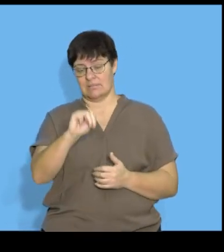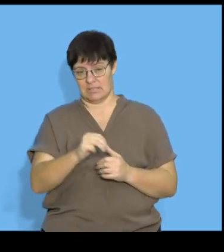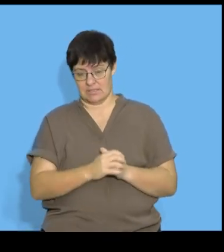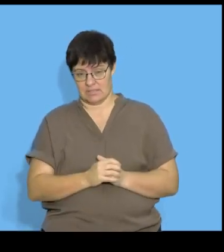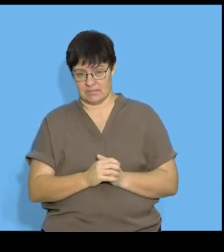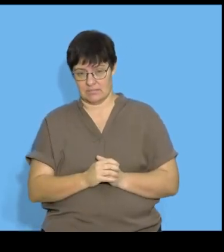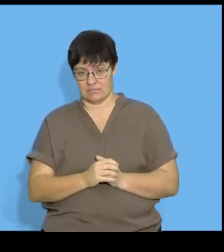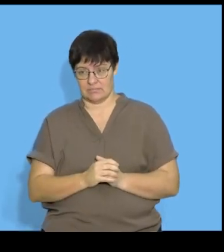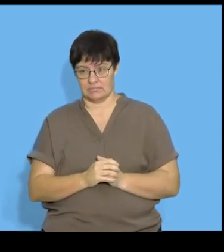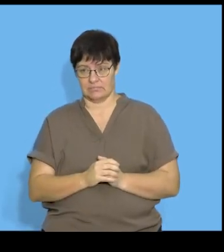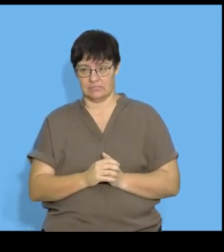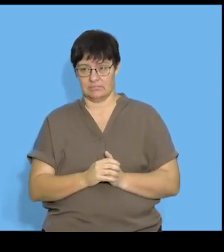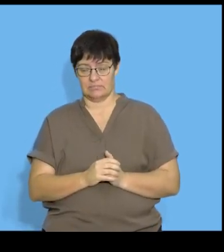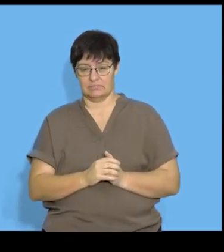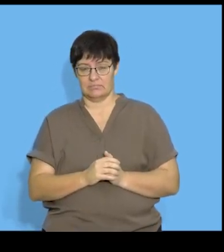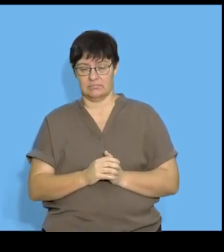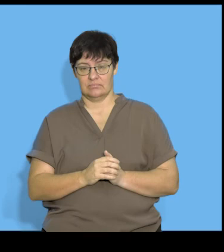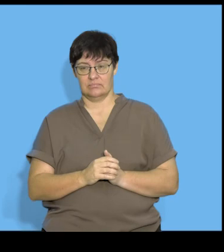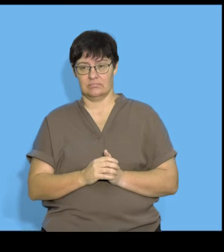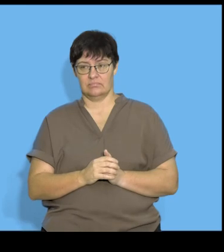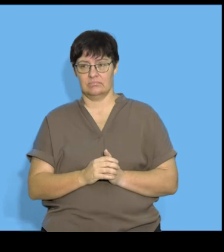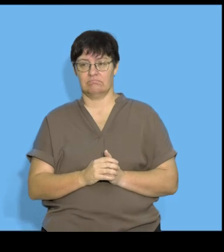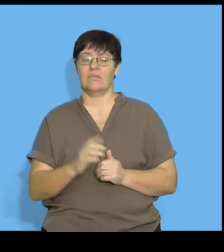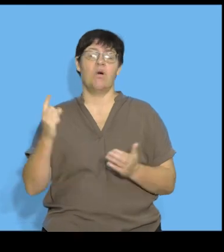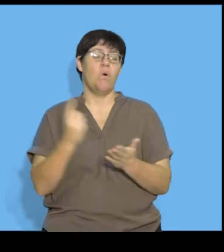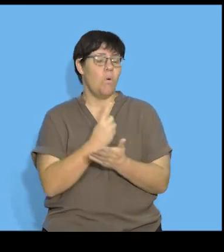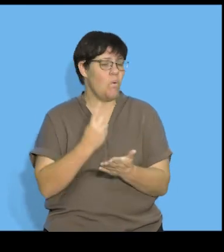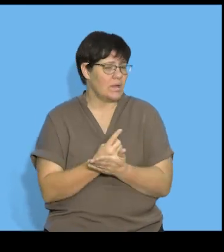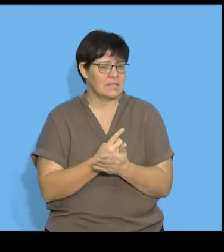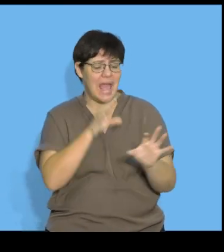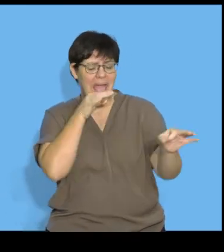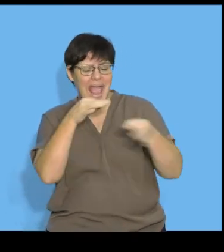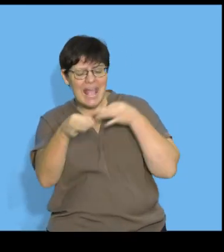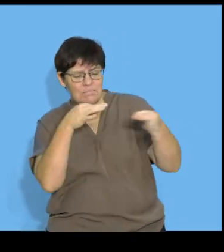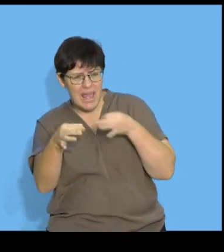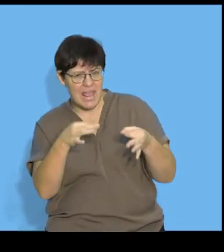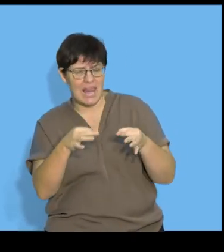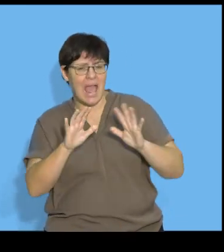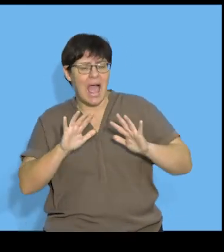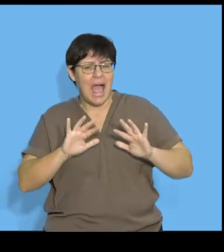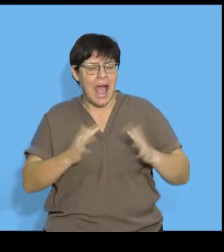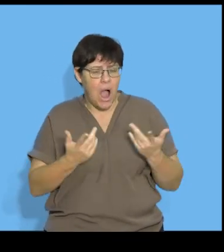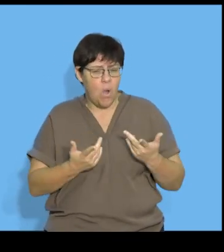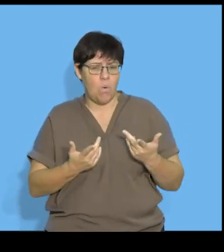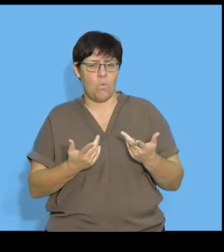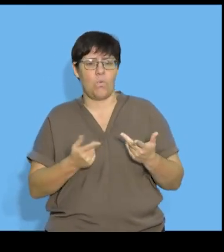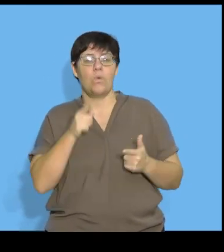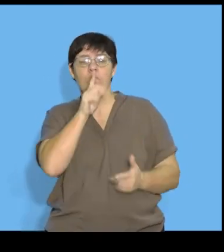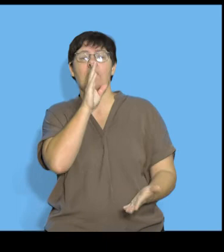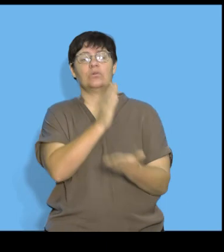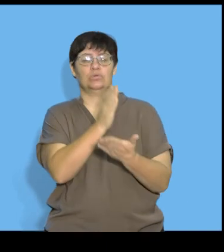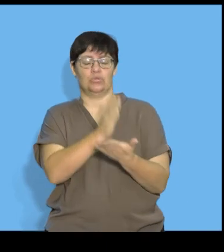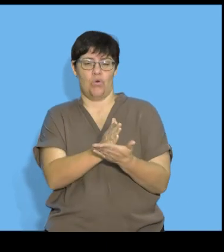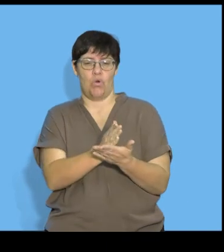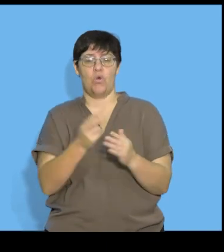centimeters. Okay, always describe one way in which you ensured the